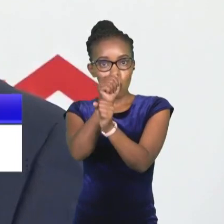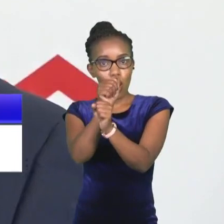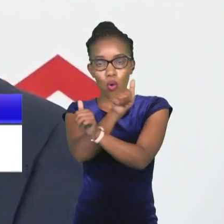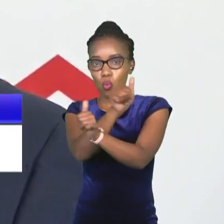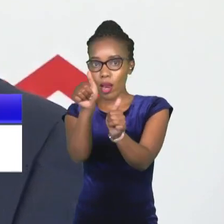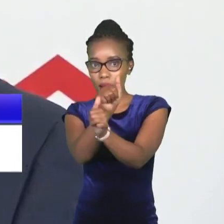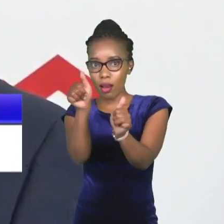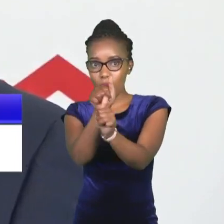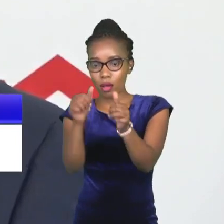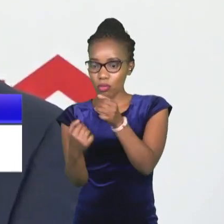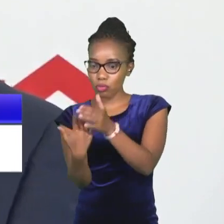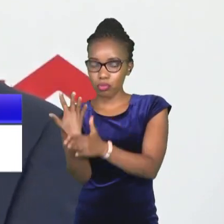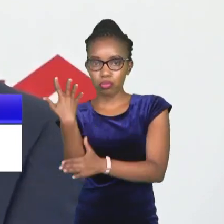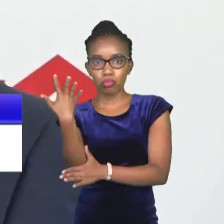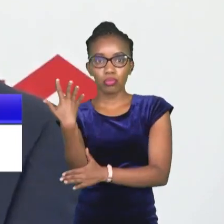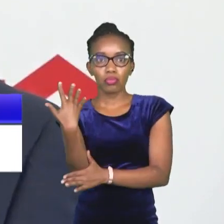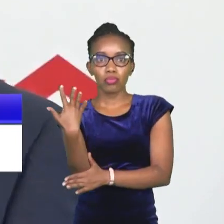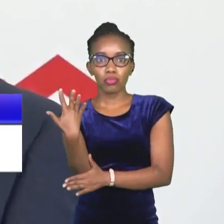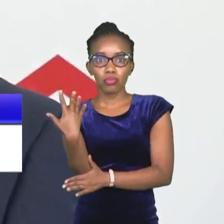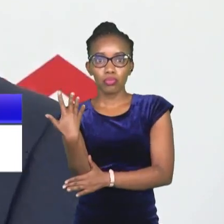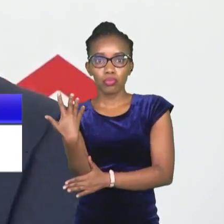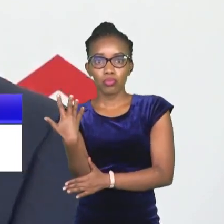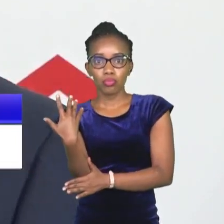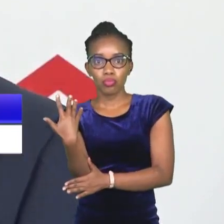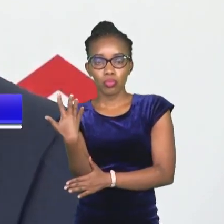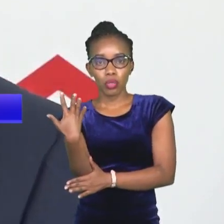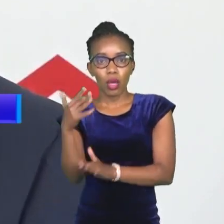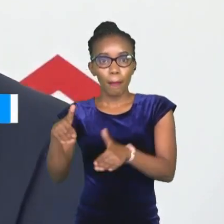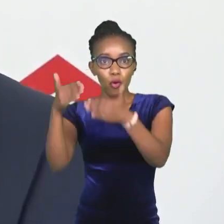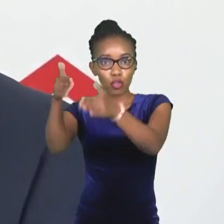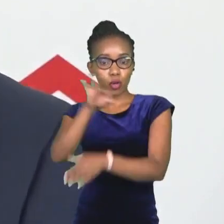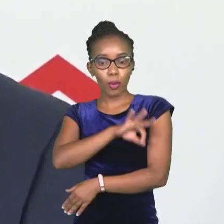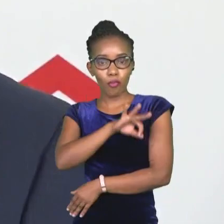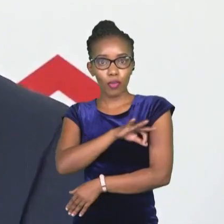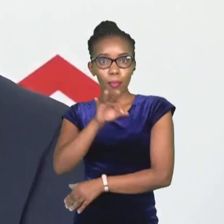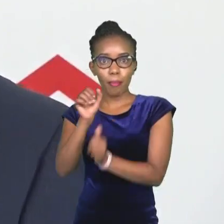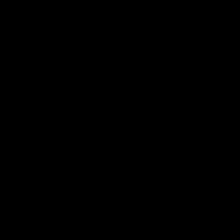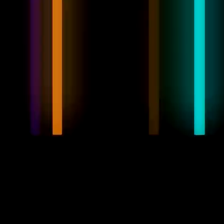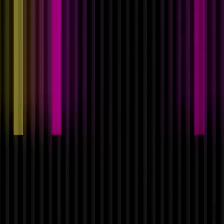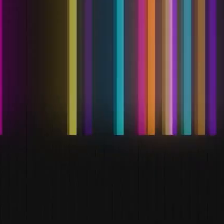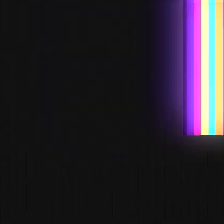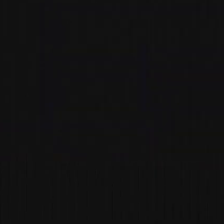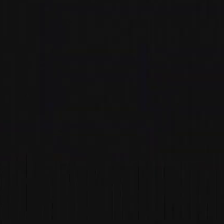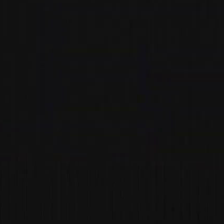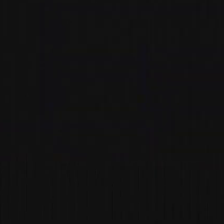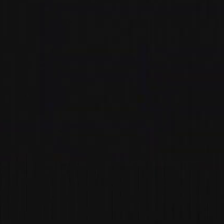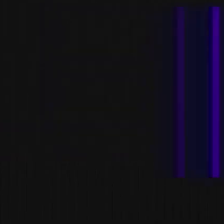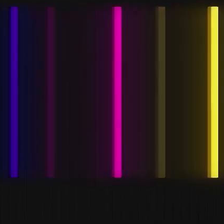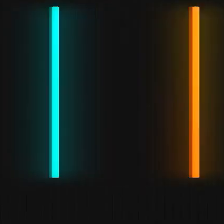well, growing its provision profit by 30%.